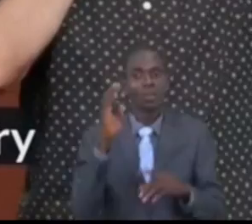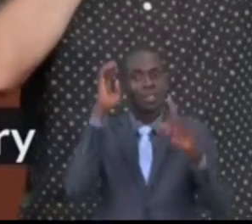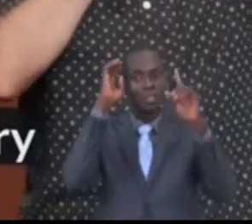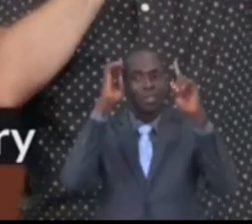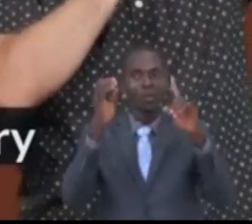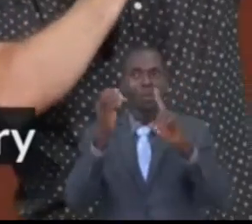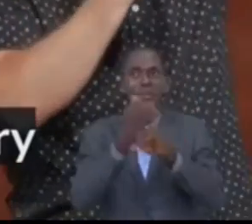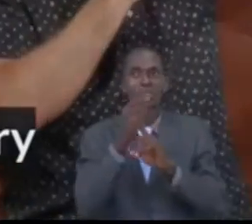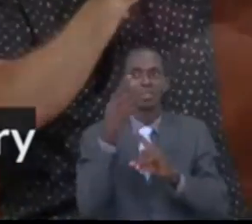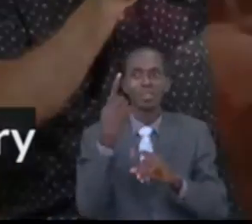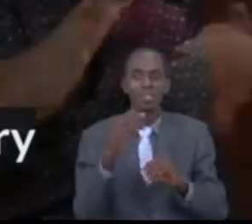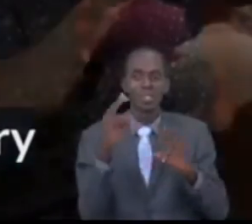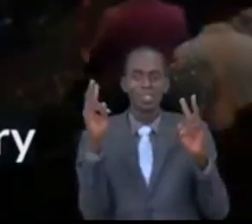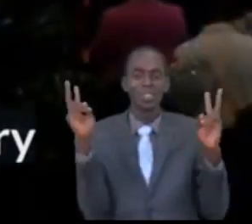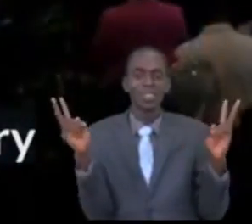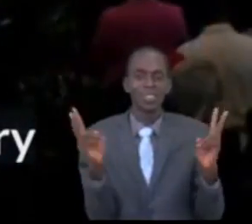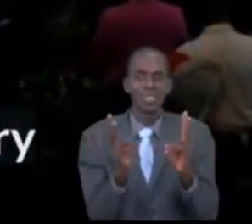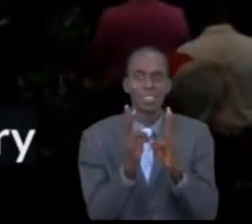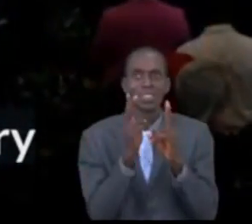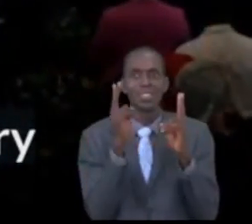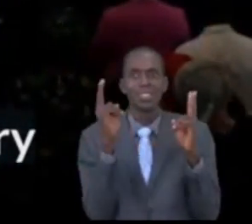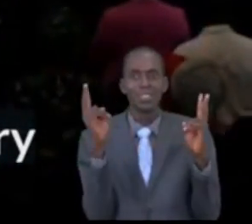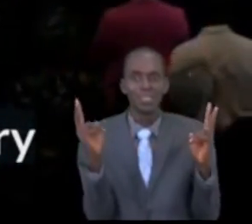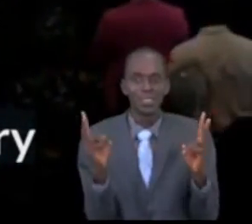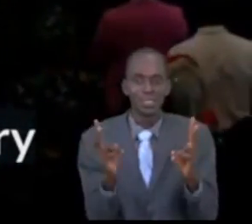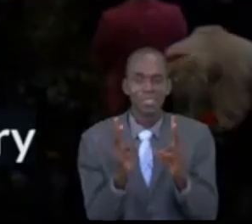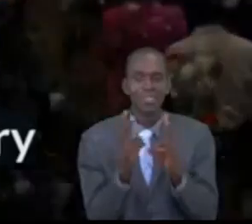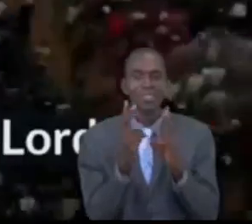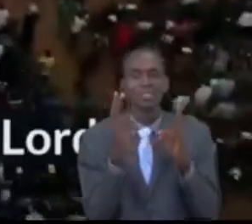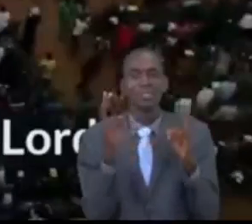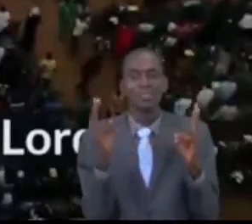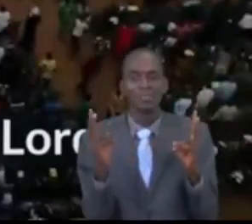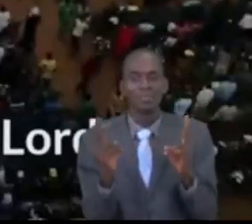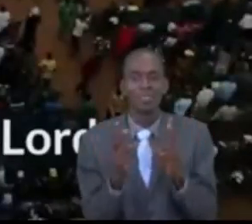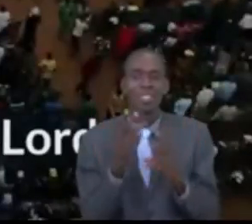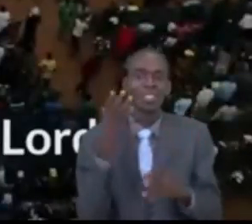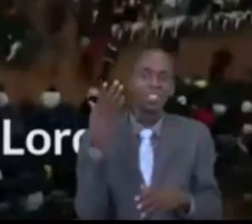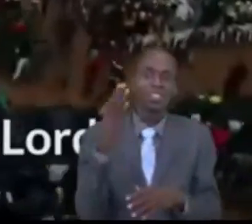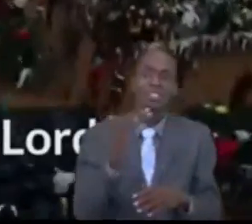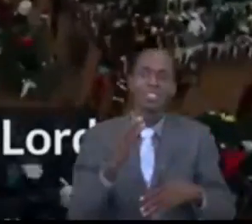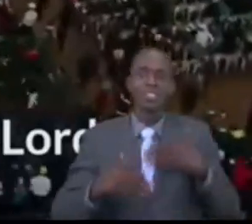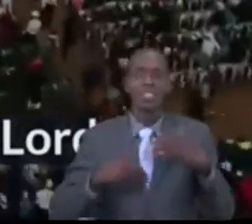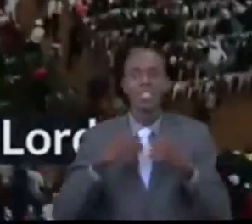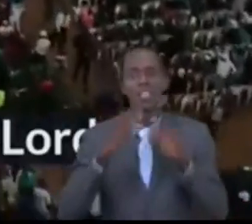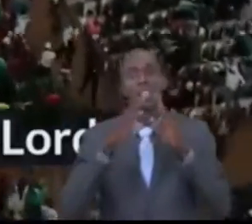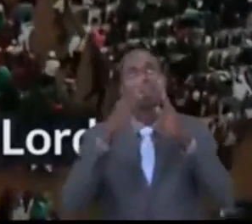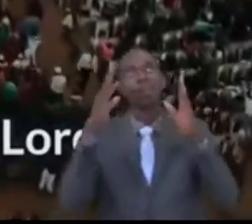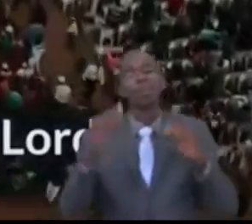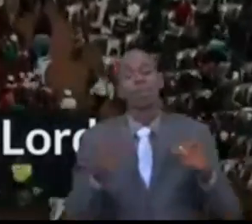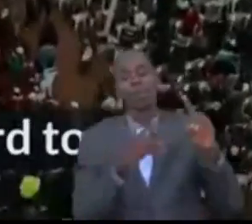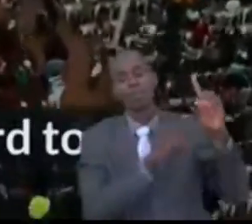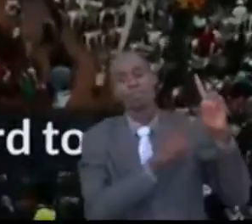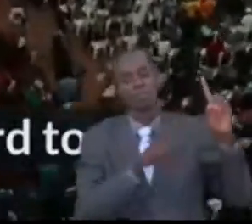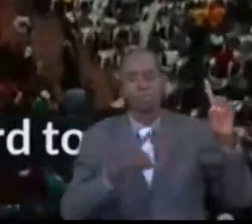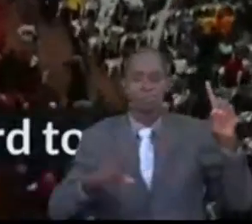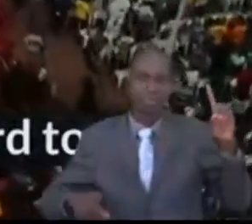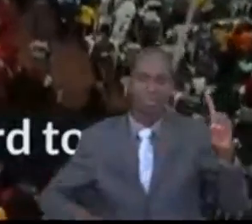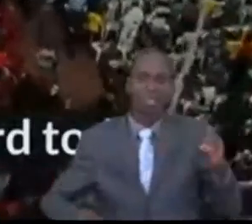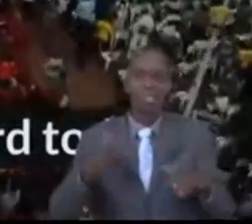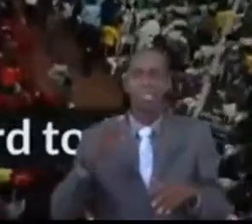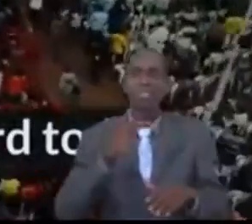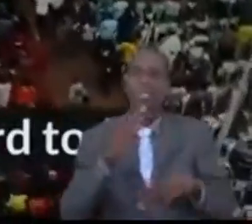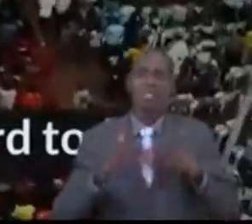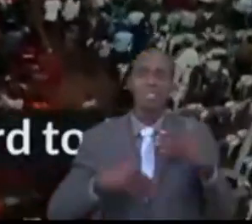holds the victory. Sing, hey! My God in the house of the Lord, we're sure